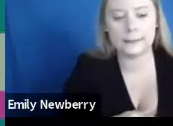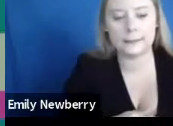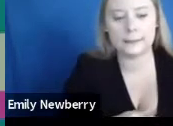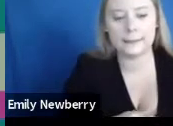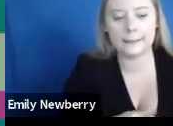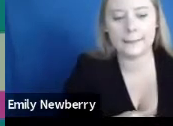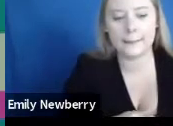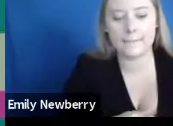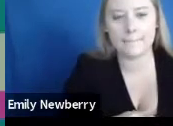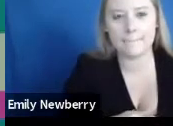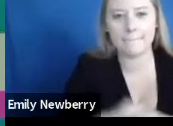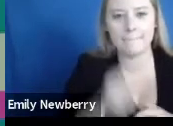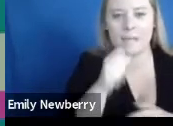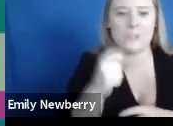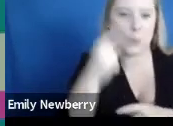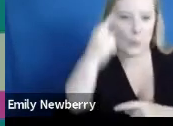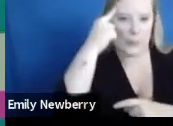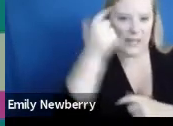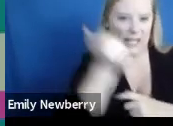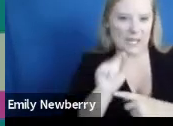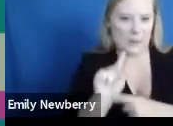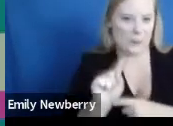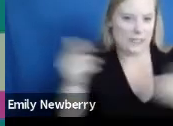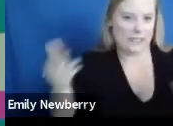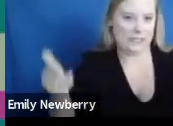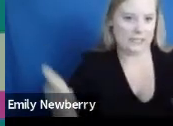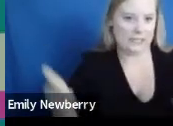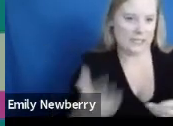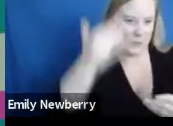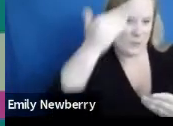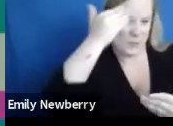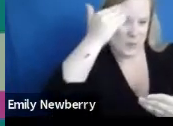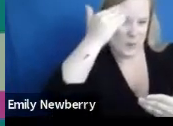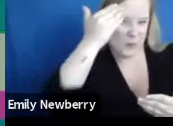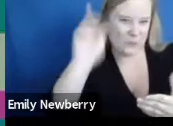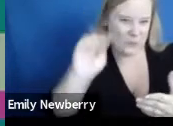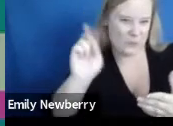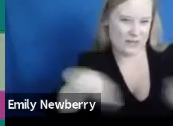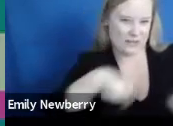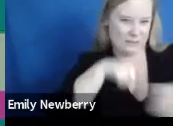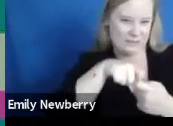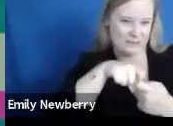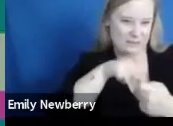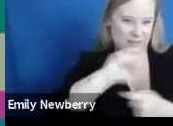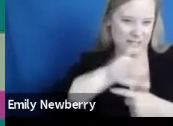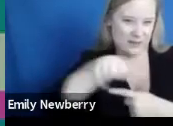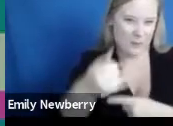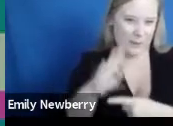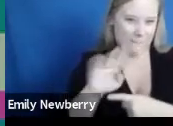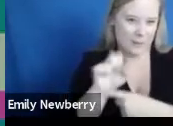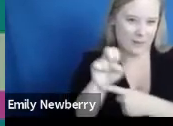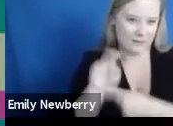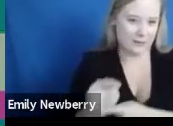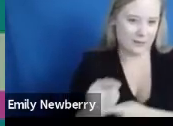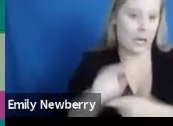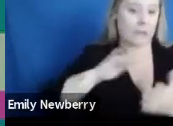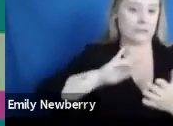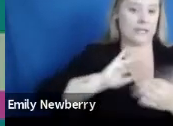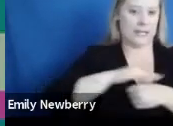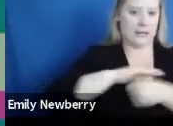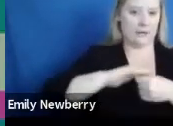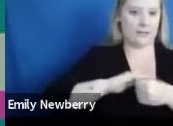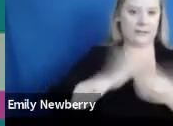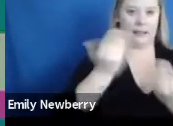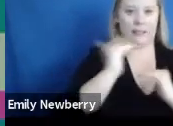I don't think anybody on this phone call is probably familiar with where the San Juan Basin is. Our study area is limited to the state of